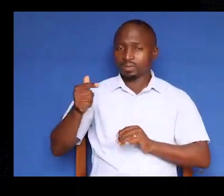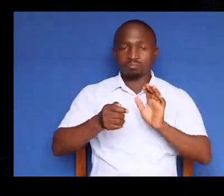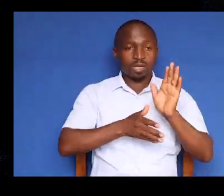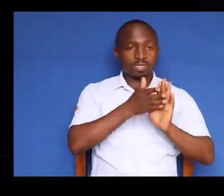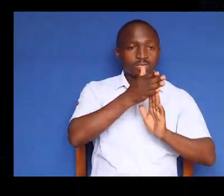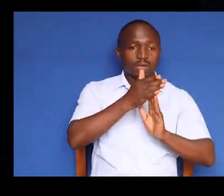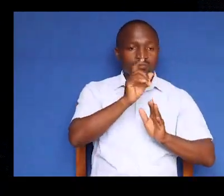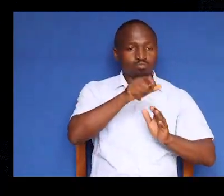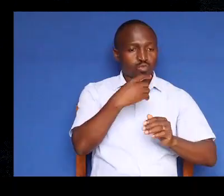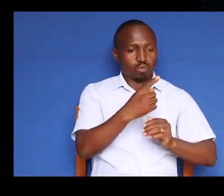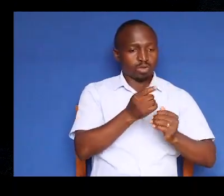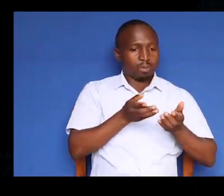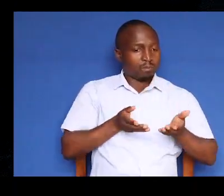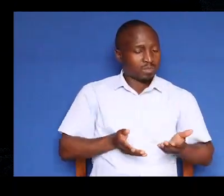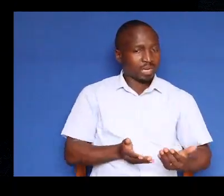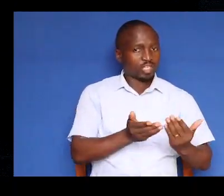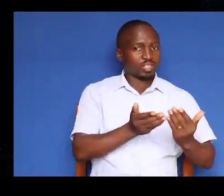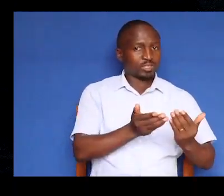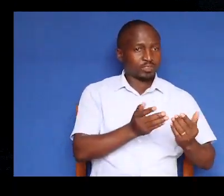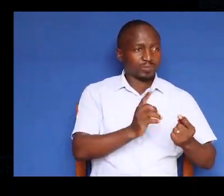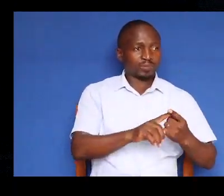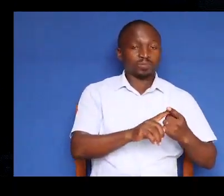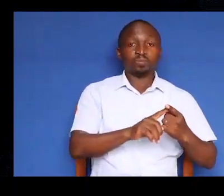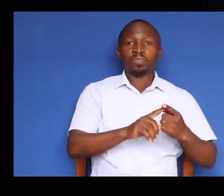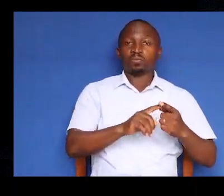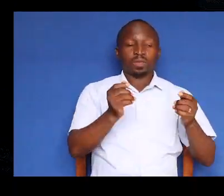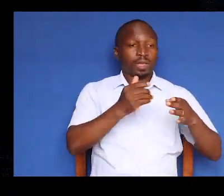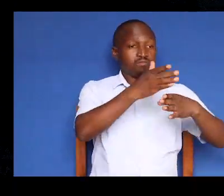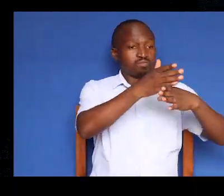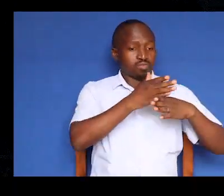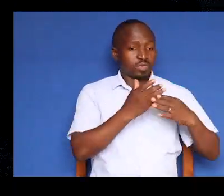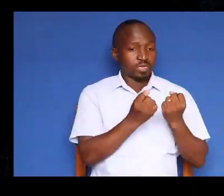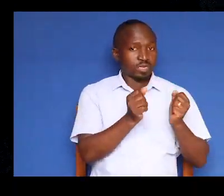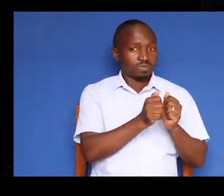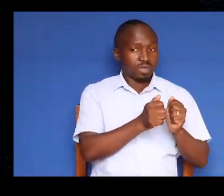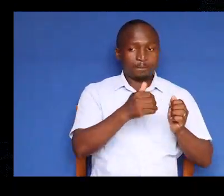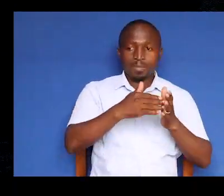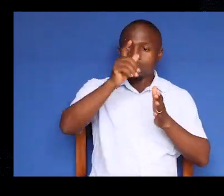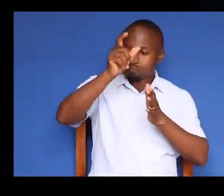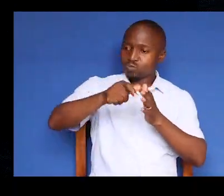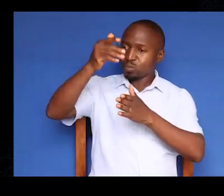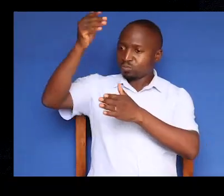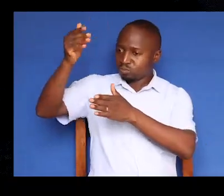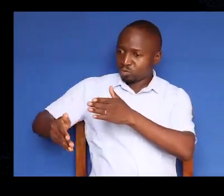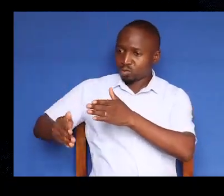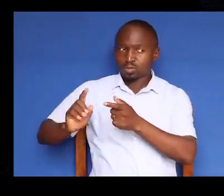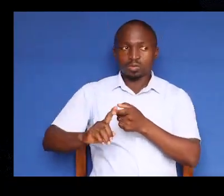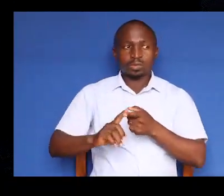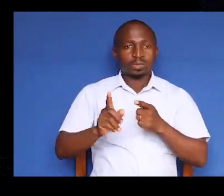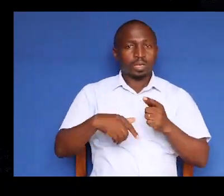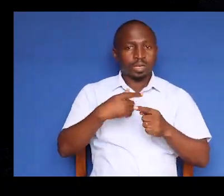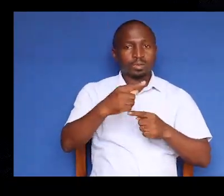starting from producer or producing film up to final users. It goes